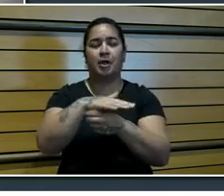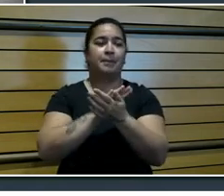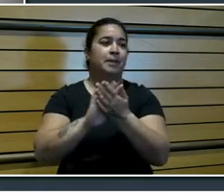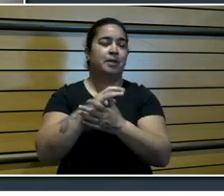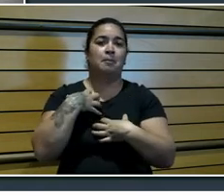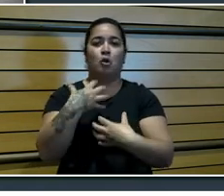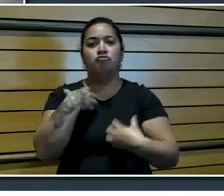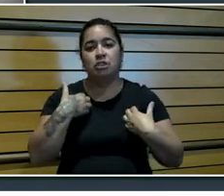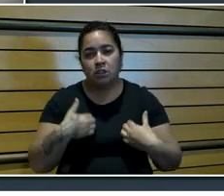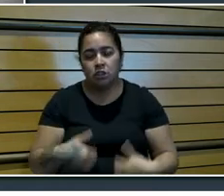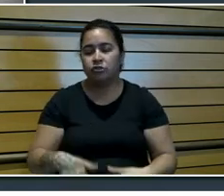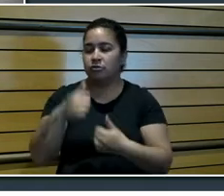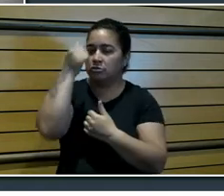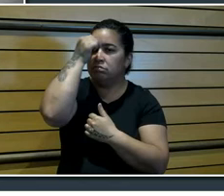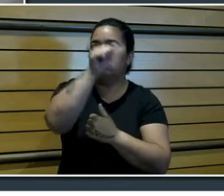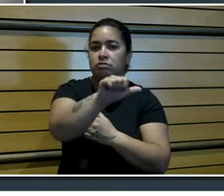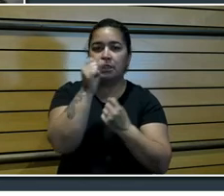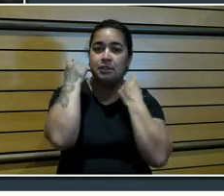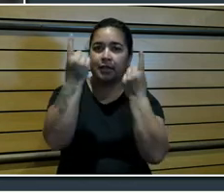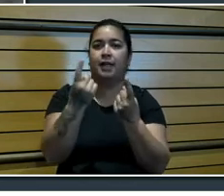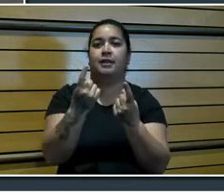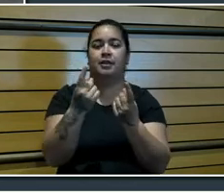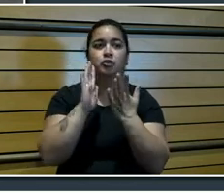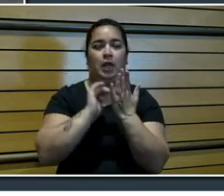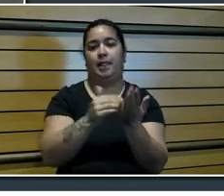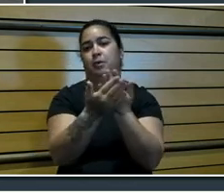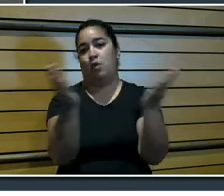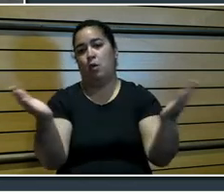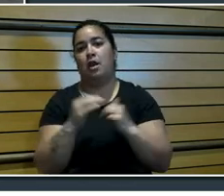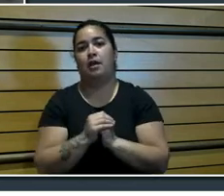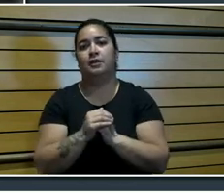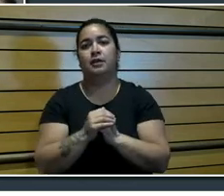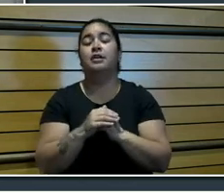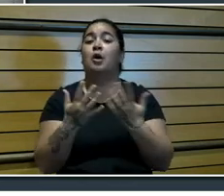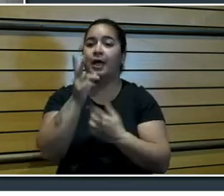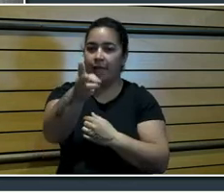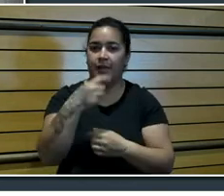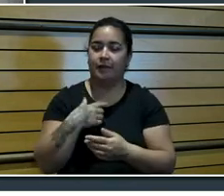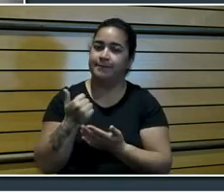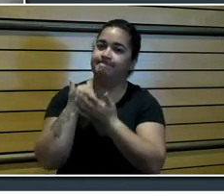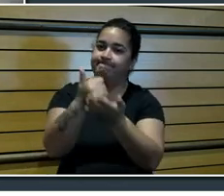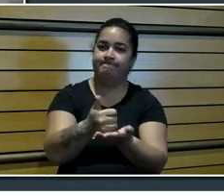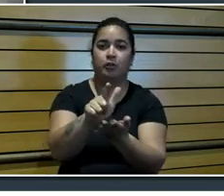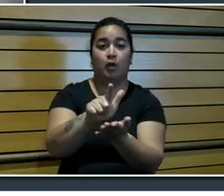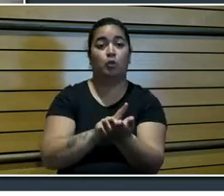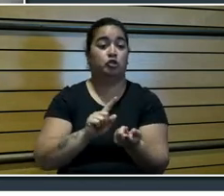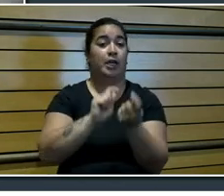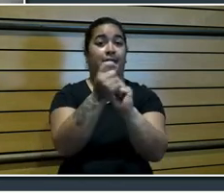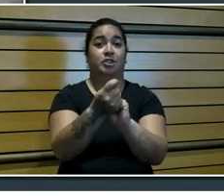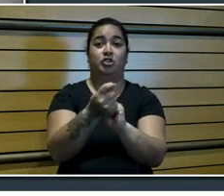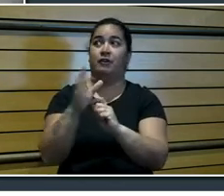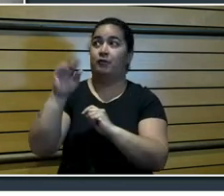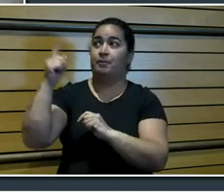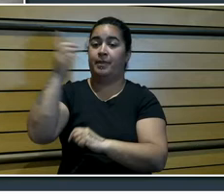to any issue to the betterment of all. To that end, I support the legislative change introduced by the current government